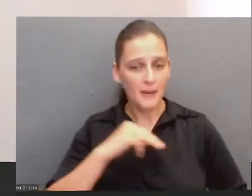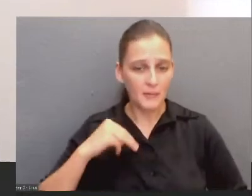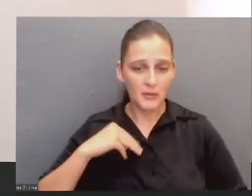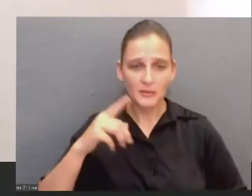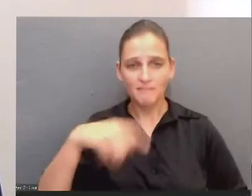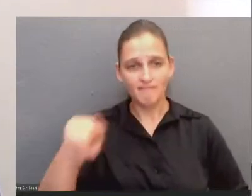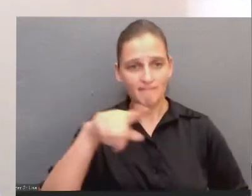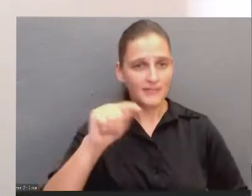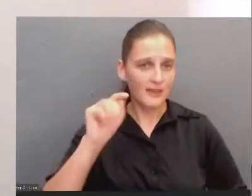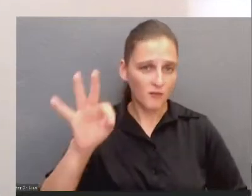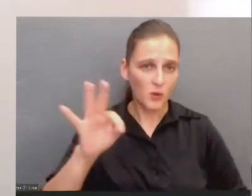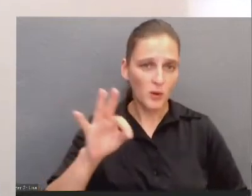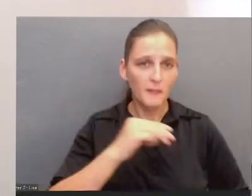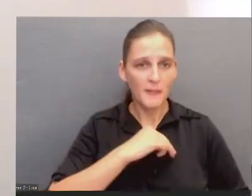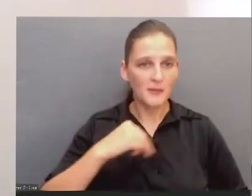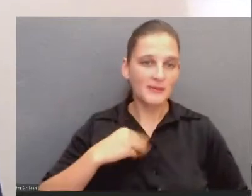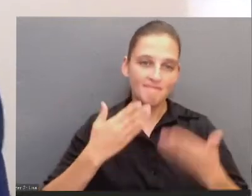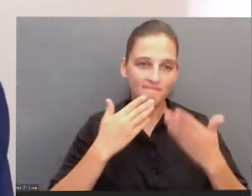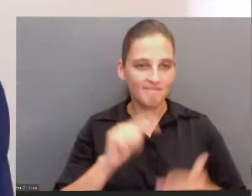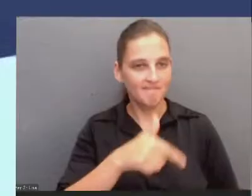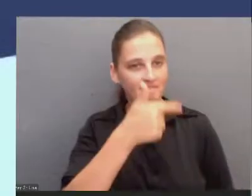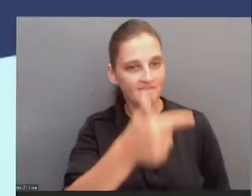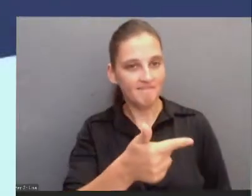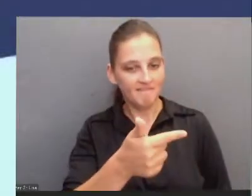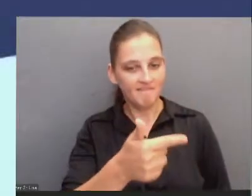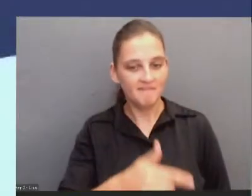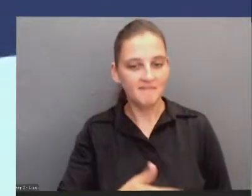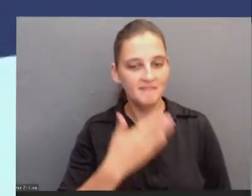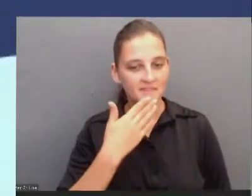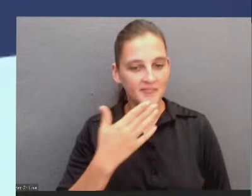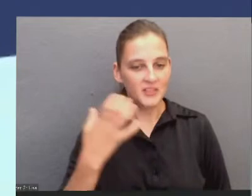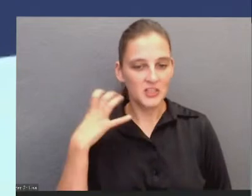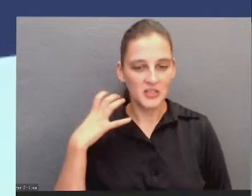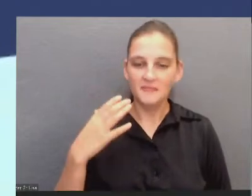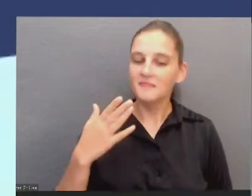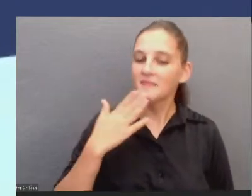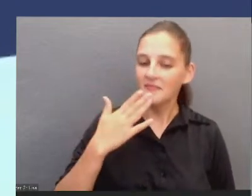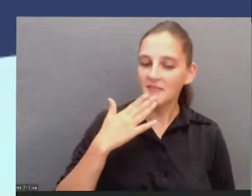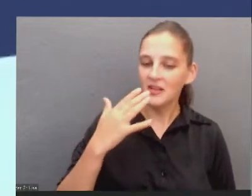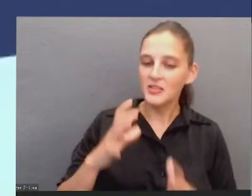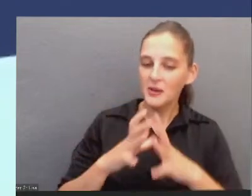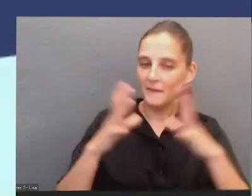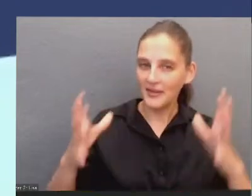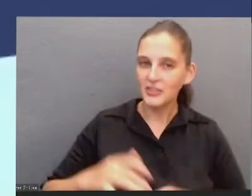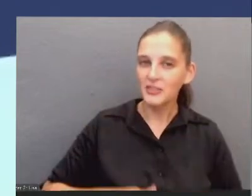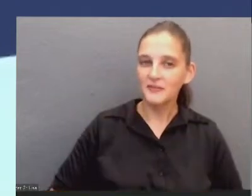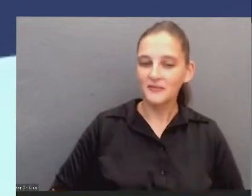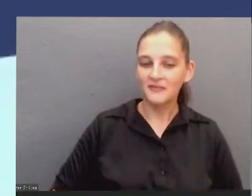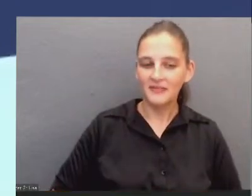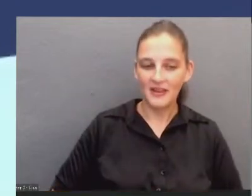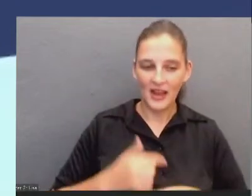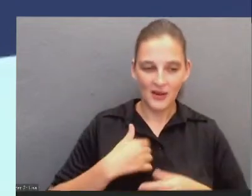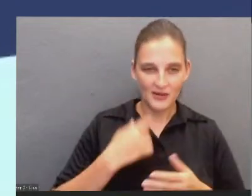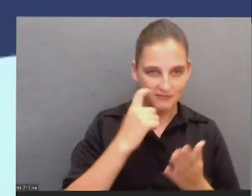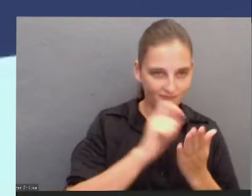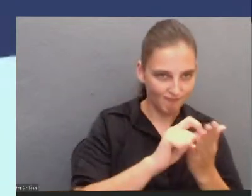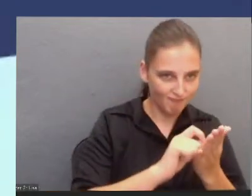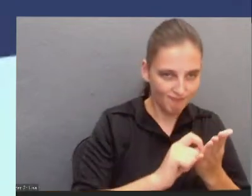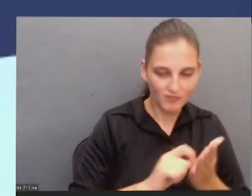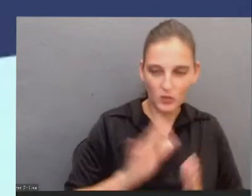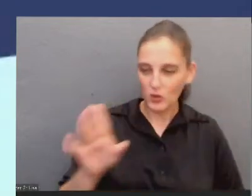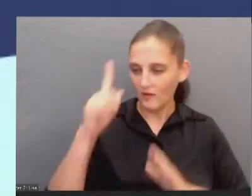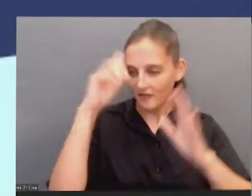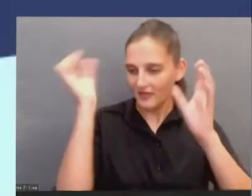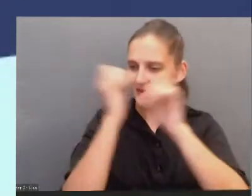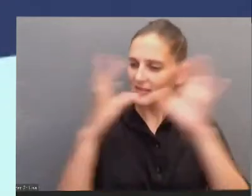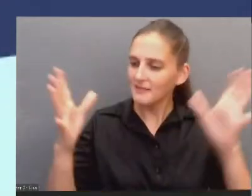Madam Chair, for further discussion. Thank you so much, Dr. Khaldoon. I was here writing down the vision. I love that